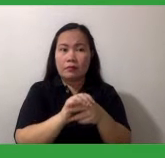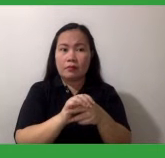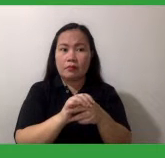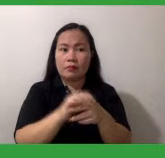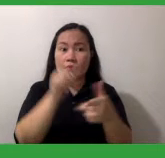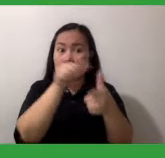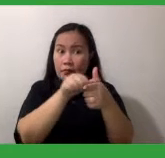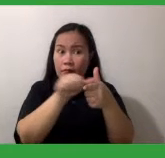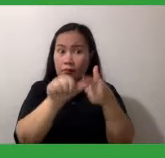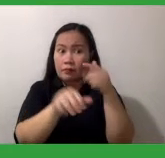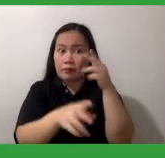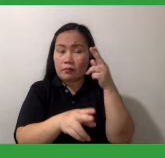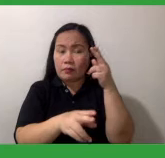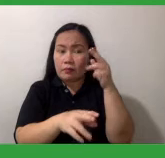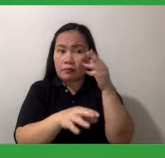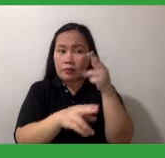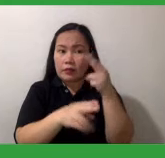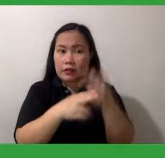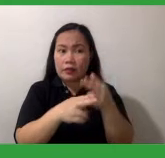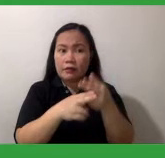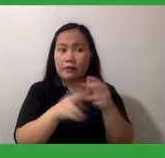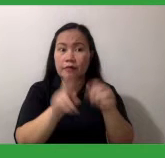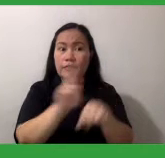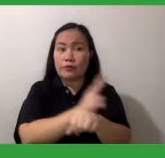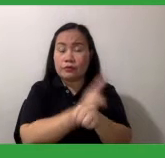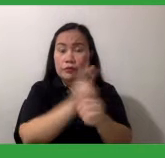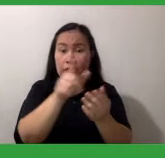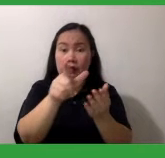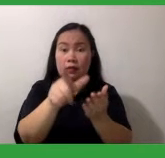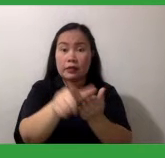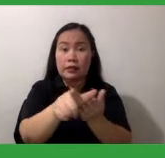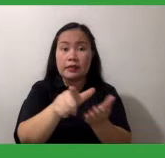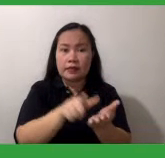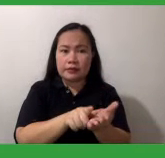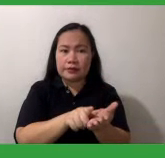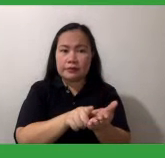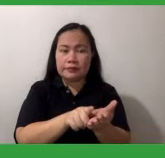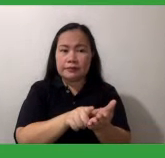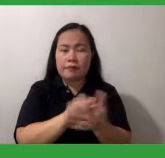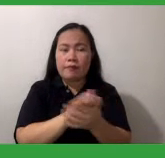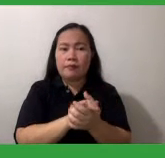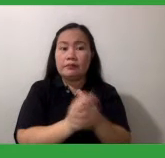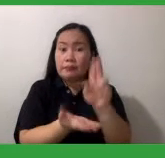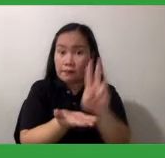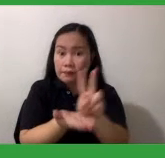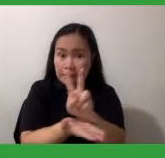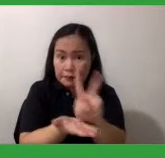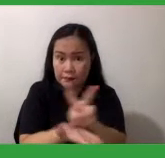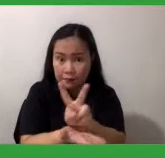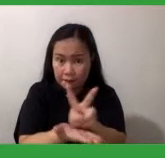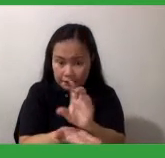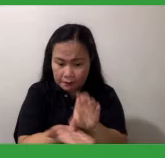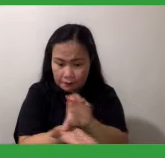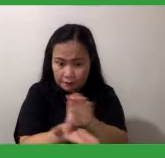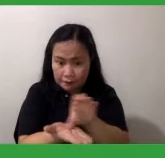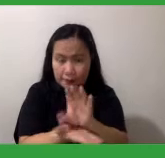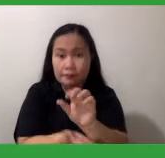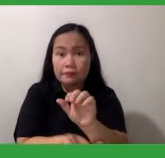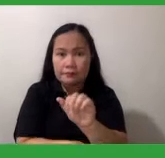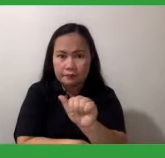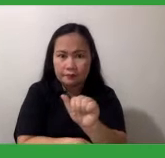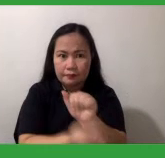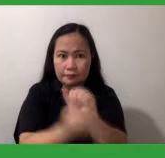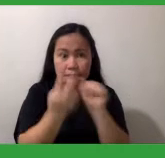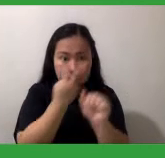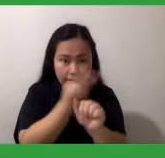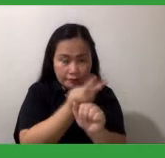the angle can be named using the letter assigned to the vertex. Ang vertex natin sa protractor na ito is yung